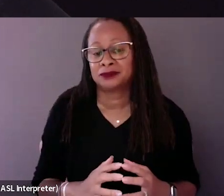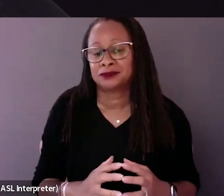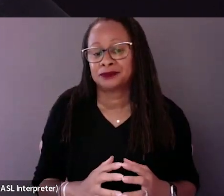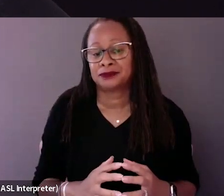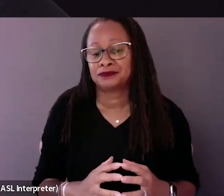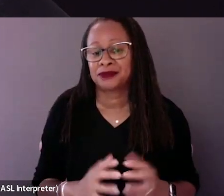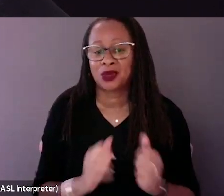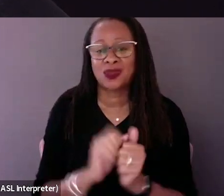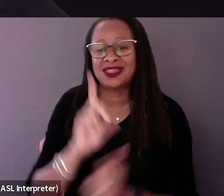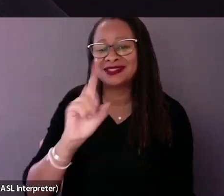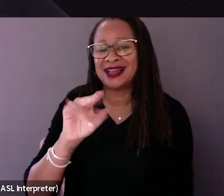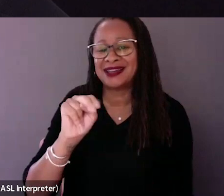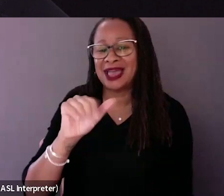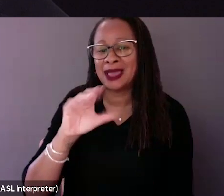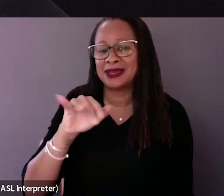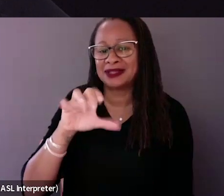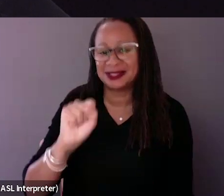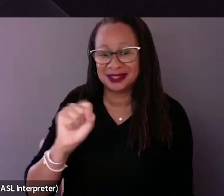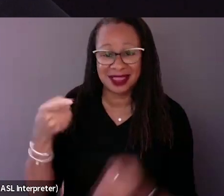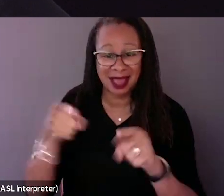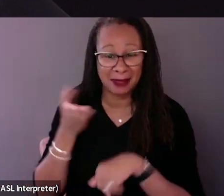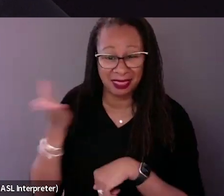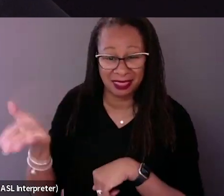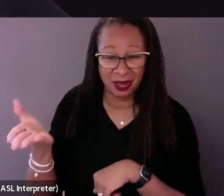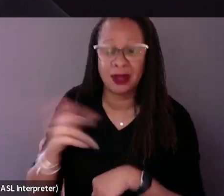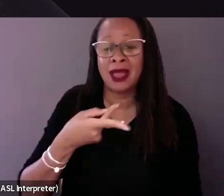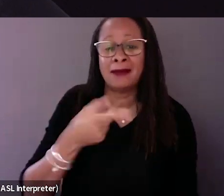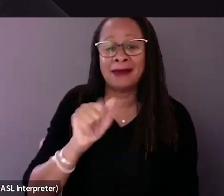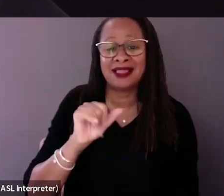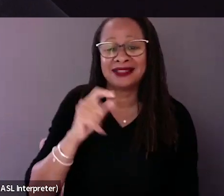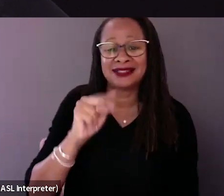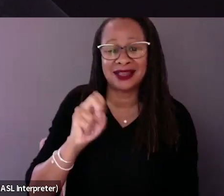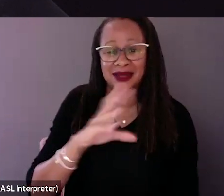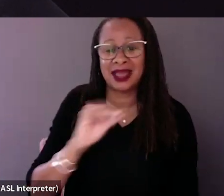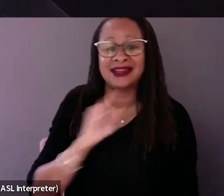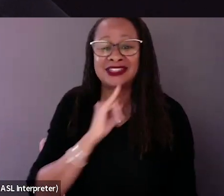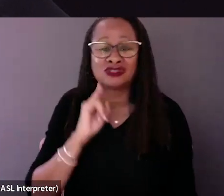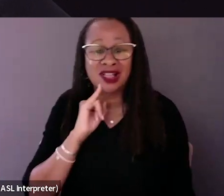the dynamics that go on there. But as we started this,